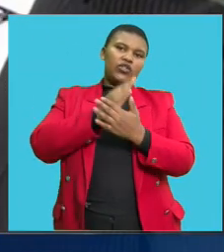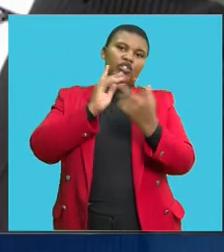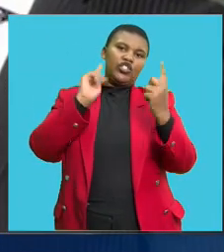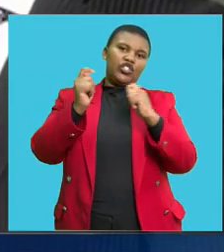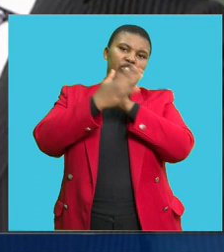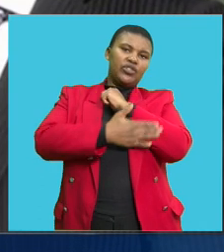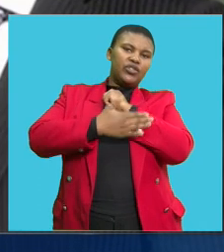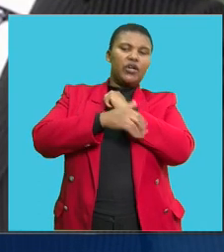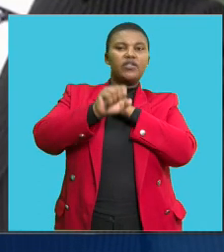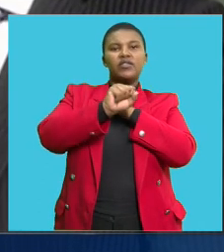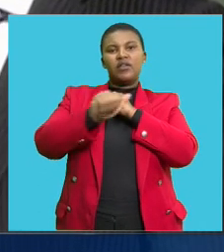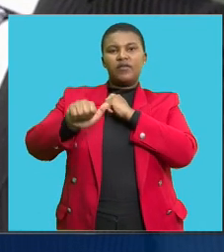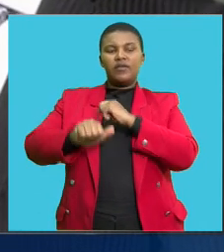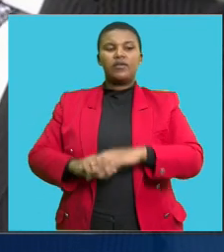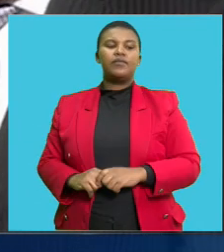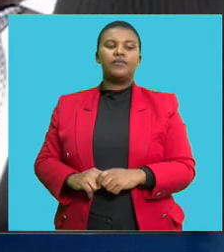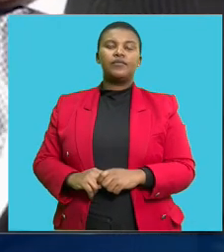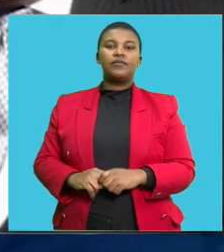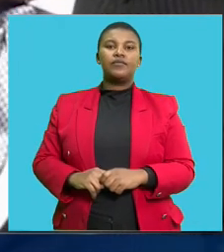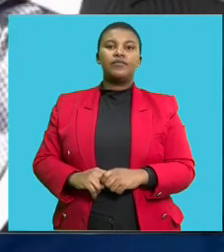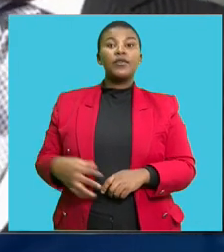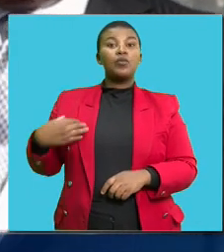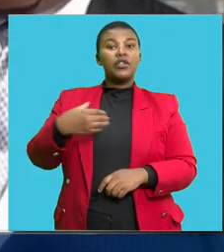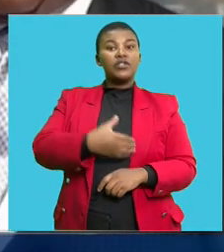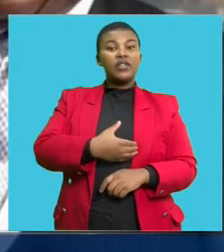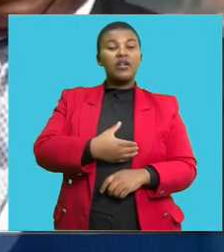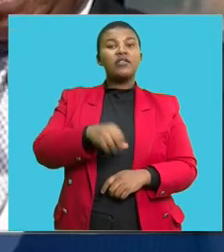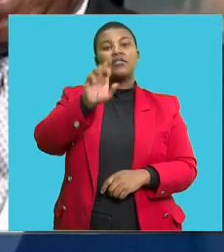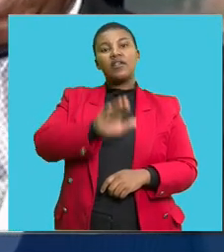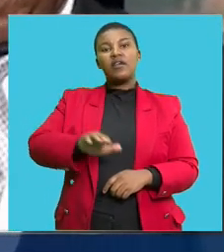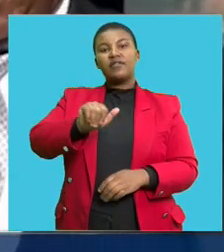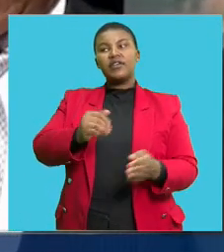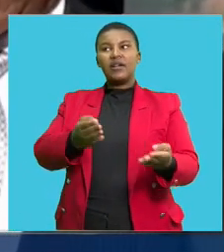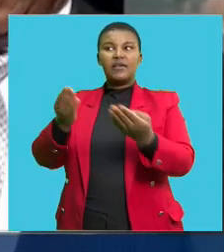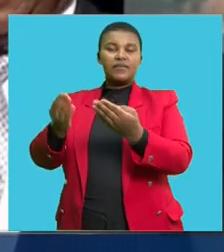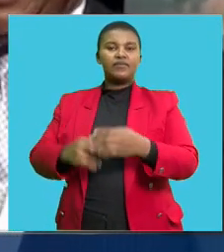ezweni laseNingizimu Afrika. The President of the Republic of South Africa.